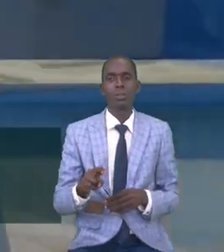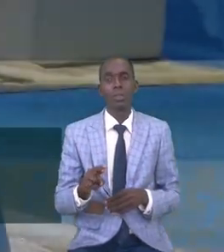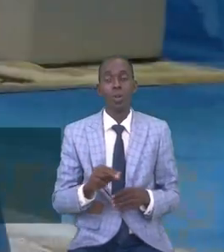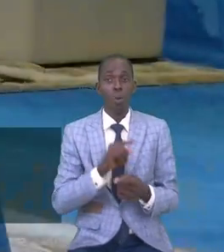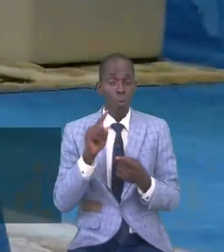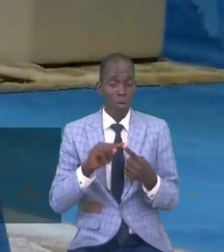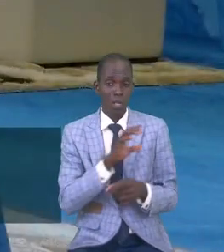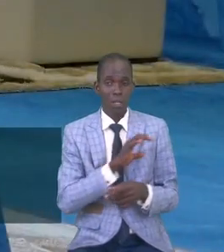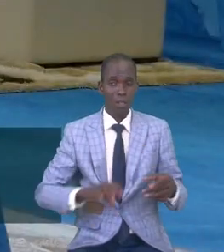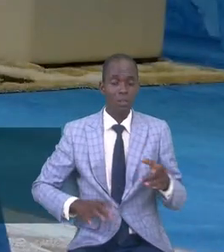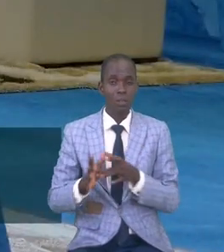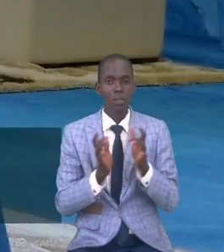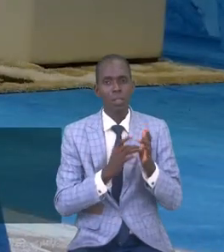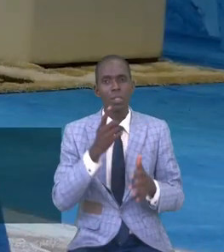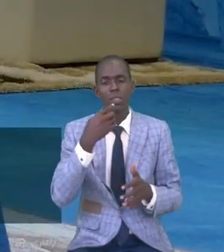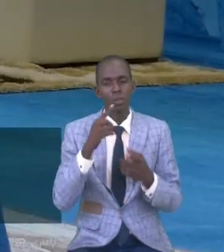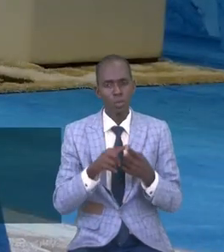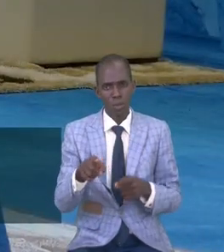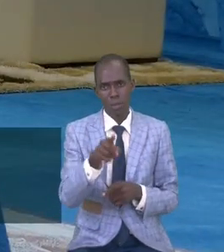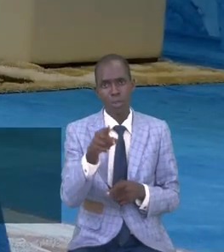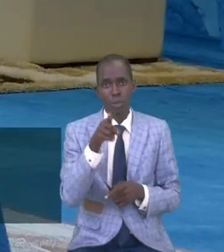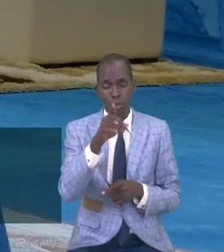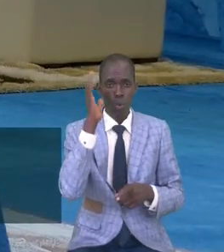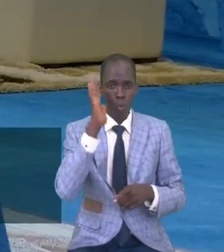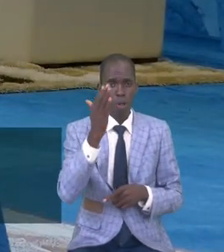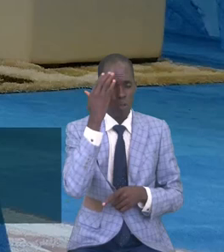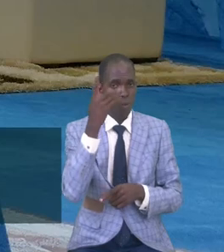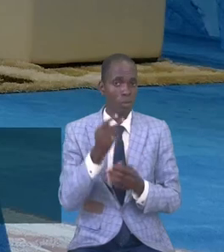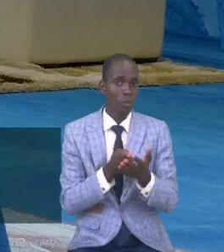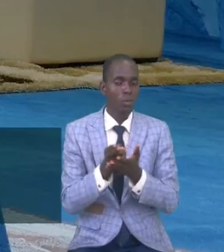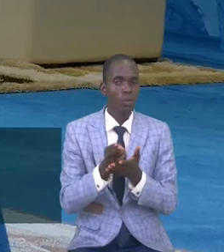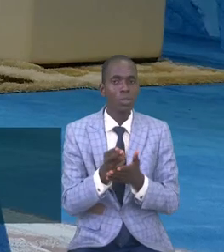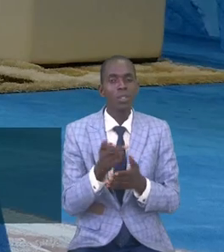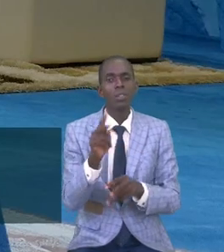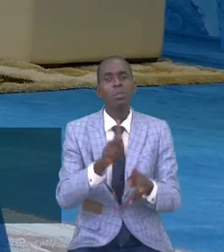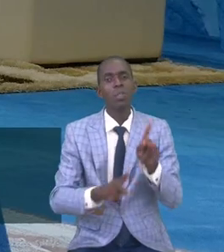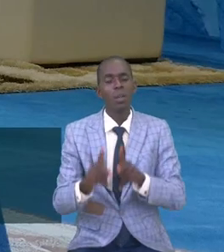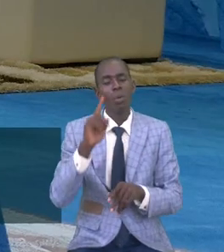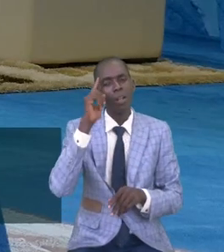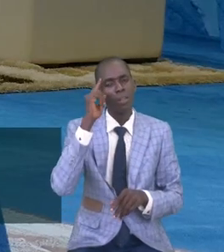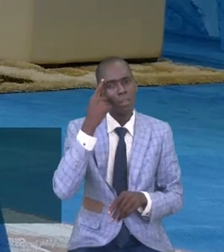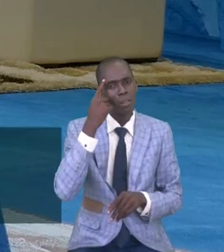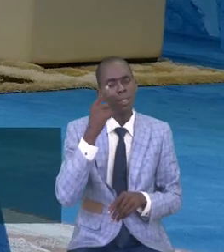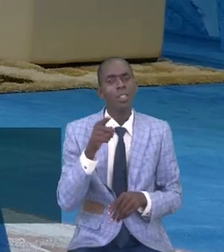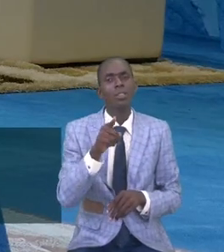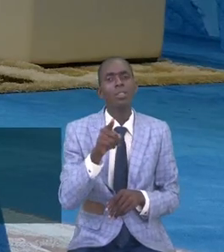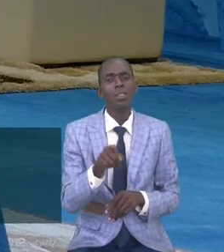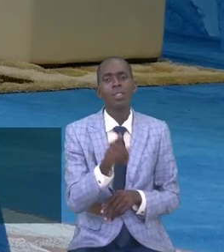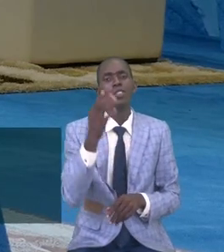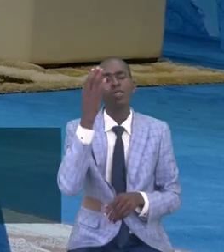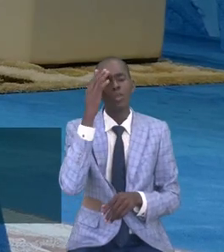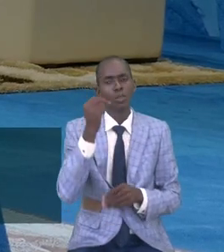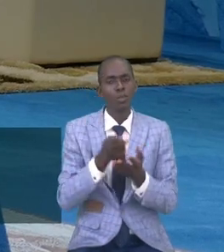Jesus said, you shall know the truth, they thought they knew the truth